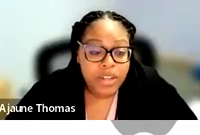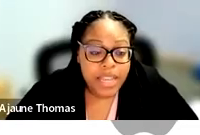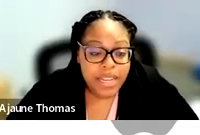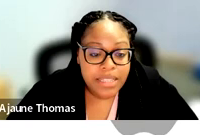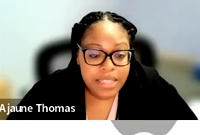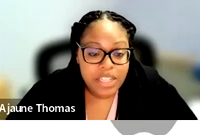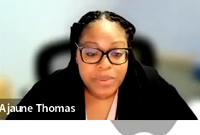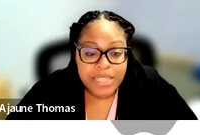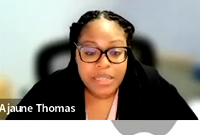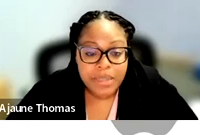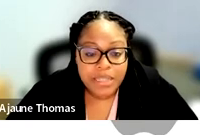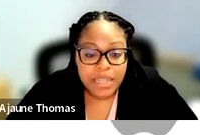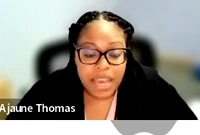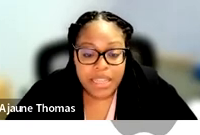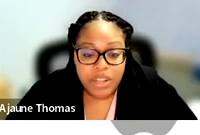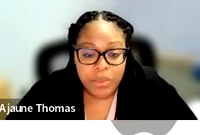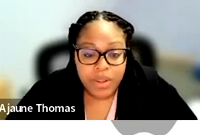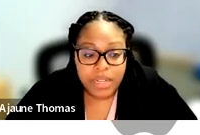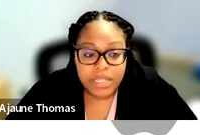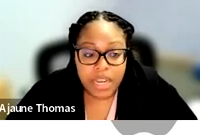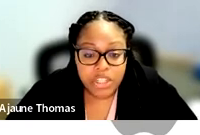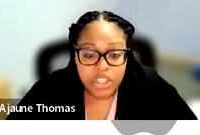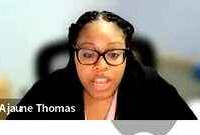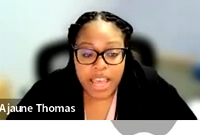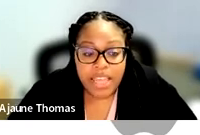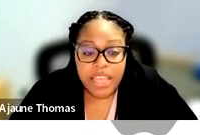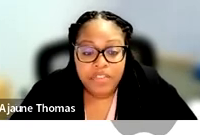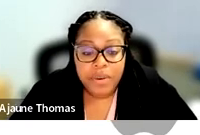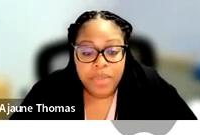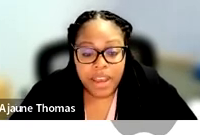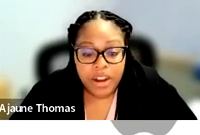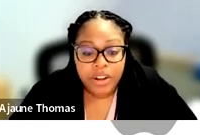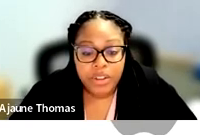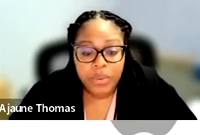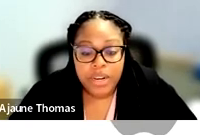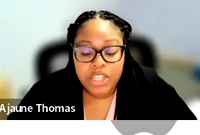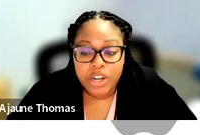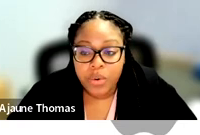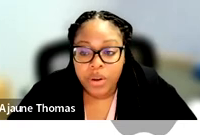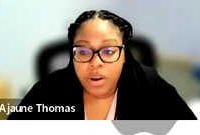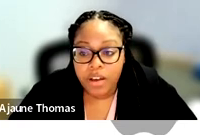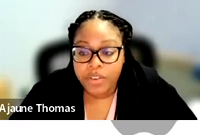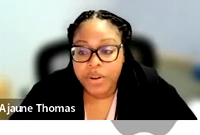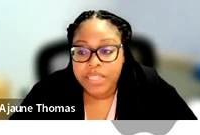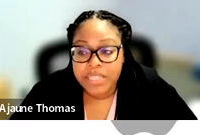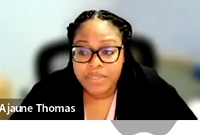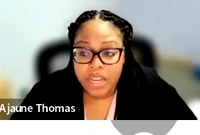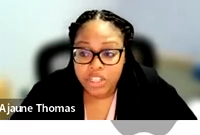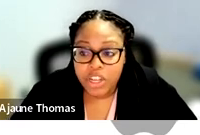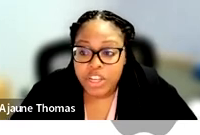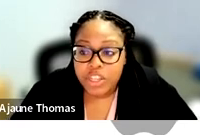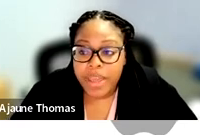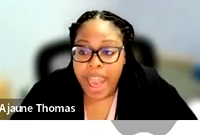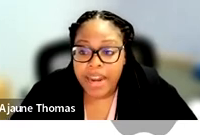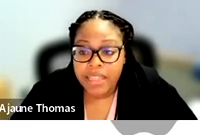you will go to your settings, into accessibility, and then you will click touch. And then from there, you can turn on and off your assistive